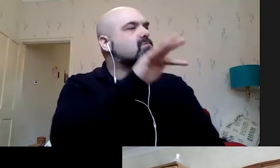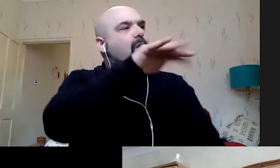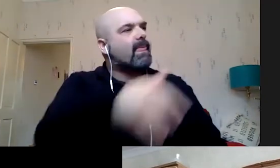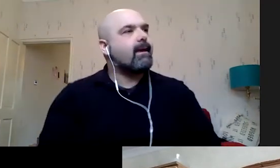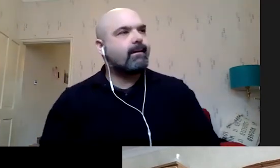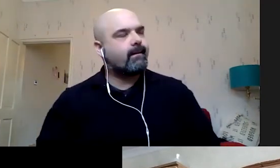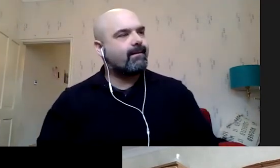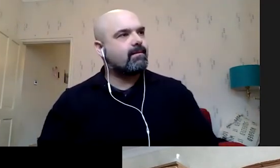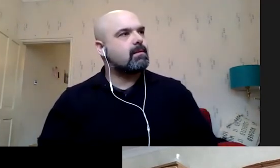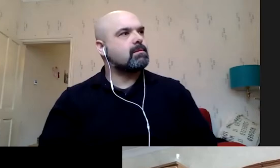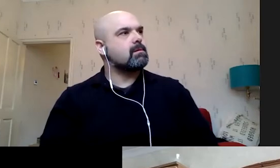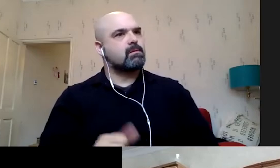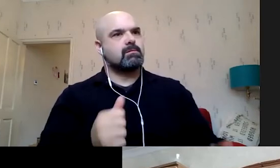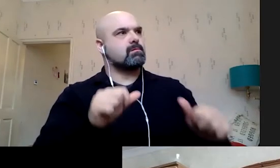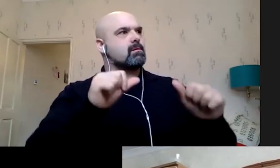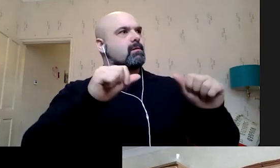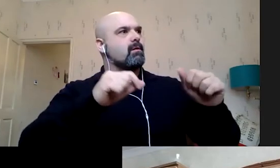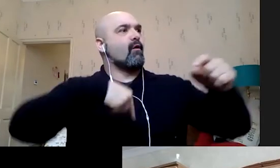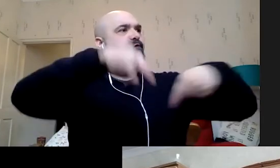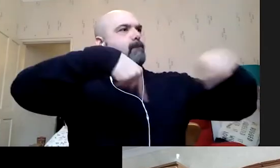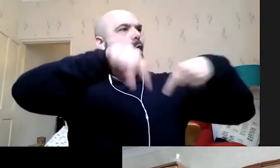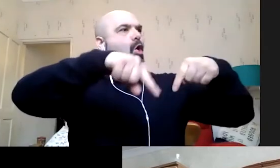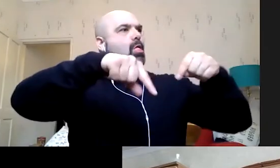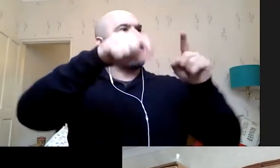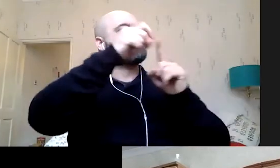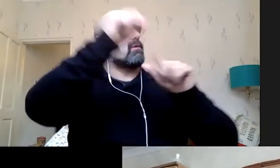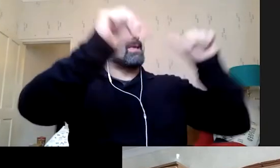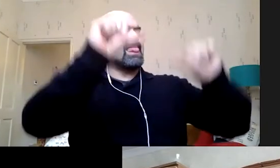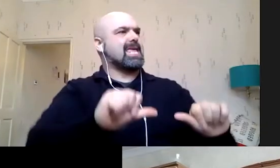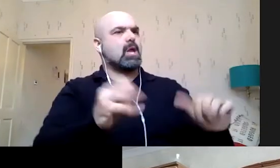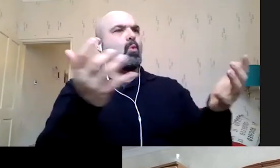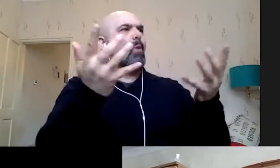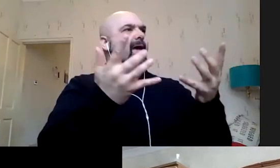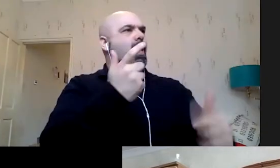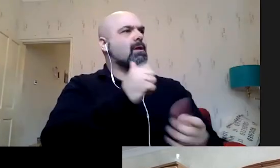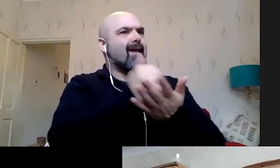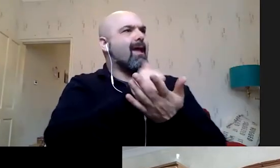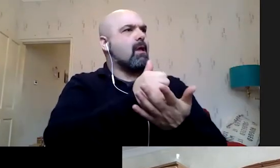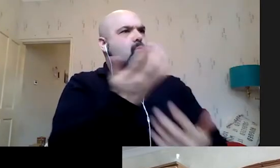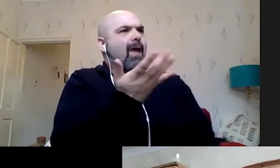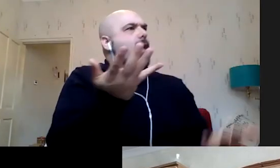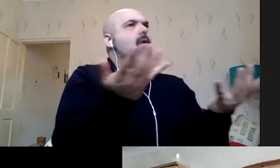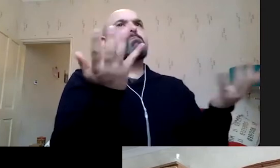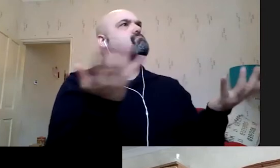know, where is the Premier League footballer? You know, there are still, you know, areas